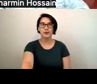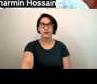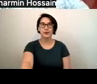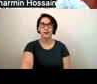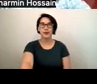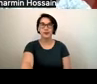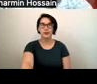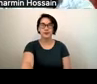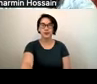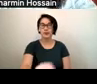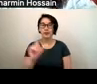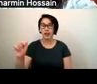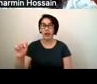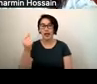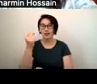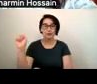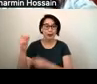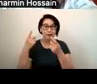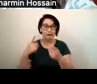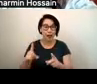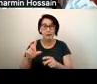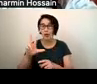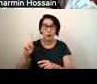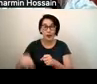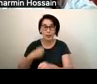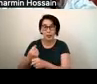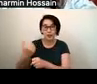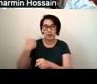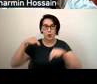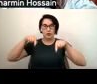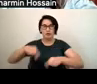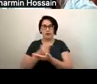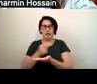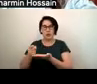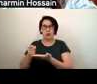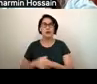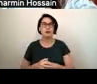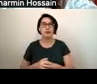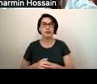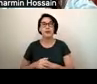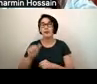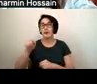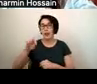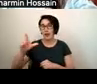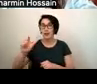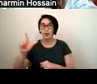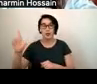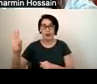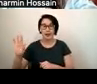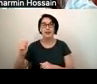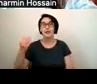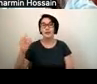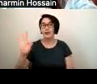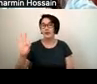The LA riots happened 31 years ago this week. On April 29, 1992,